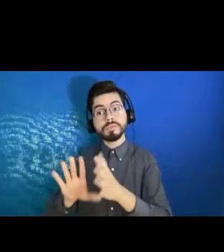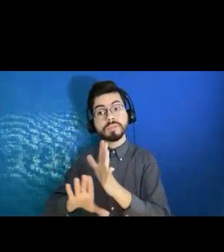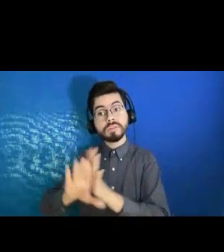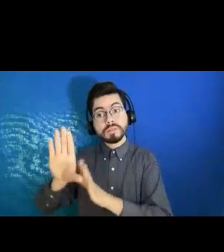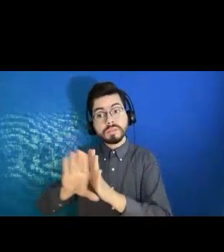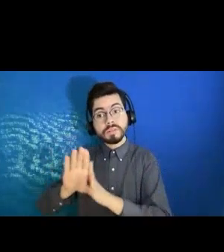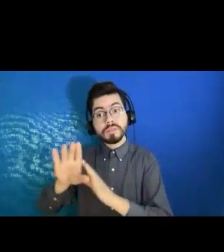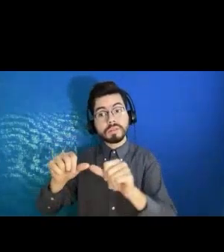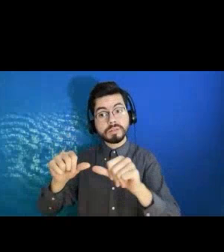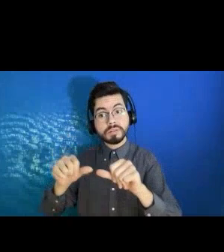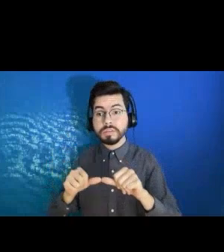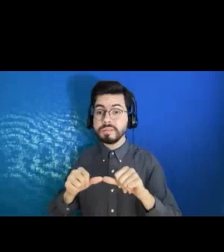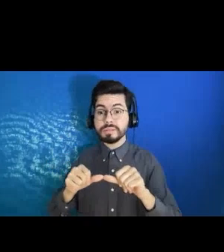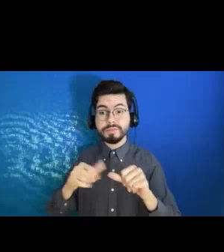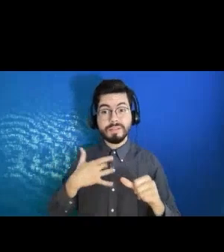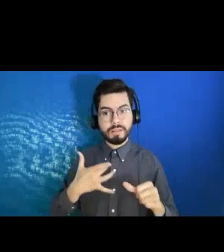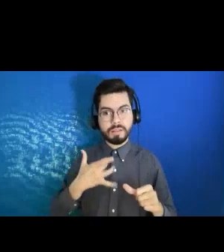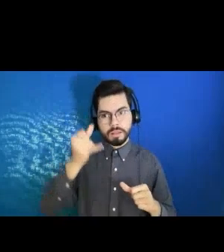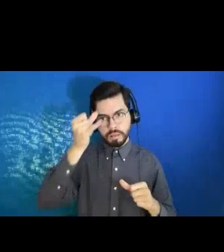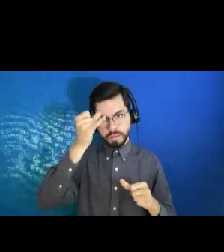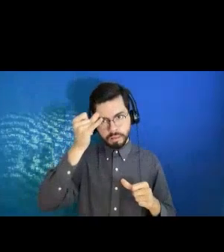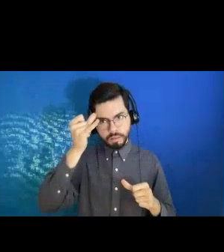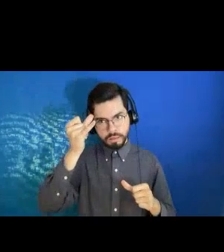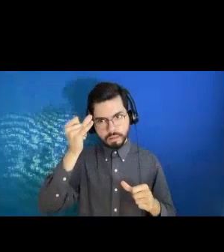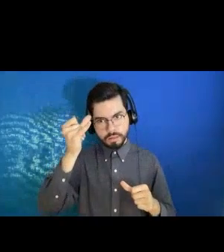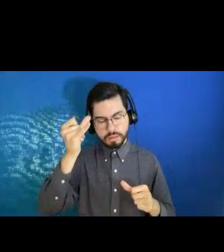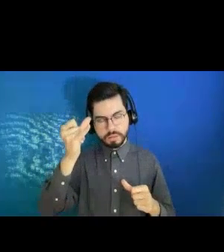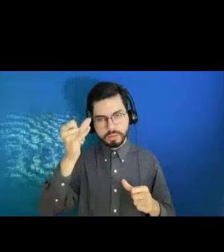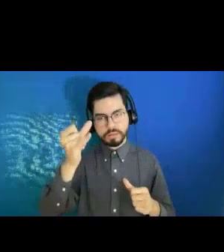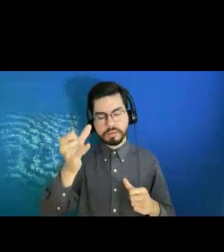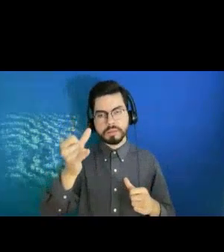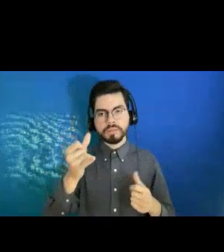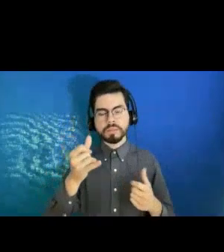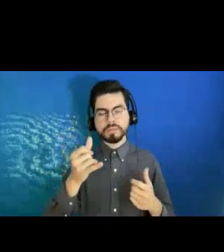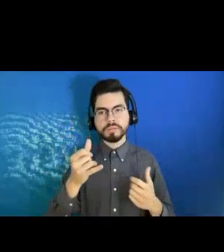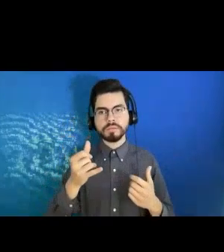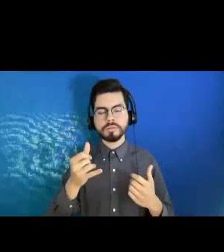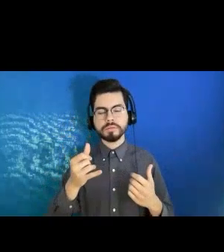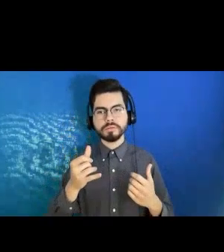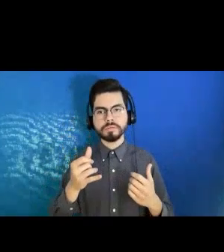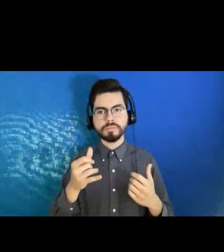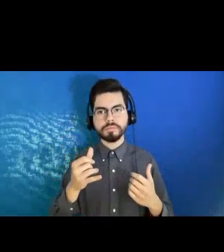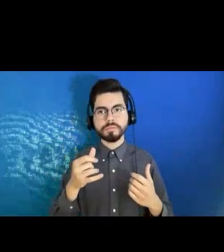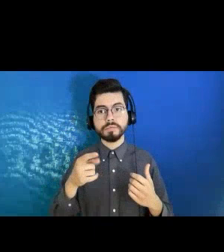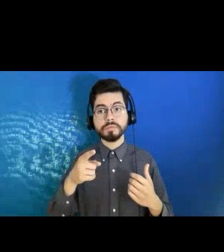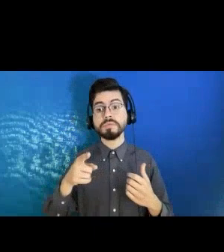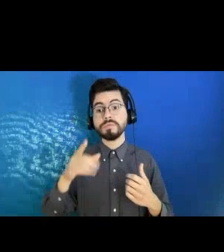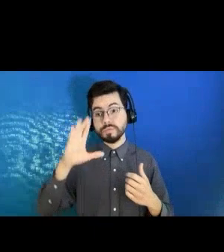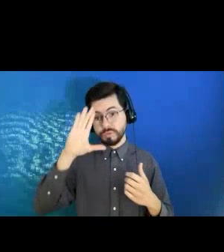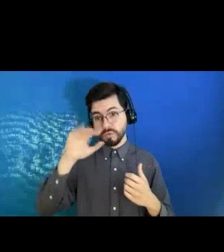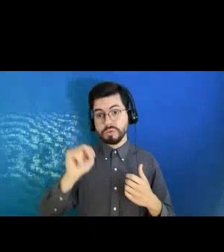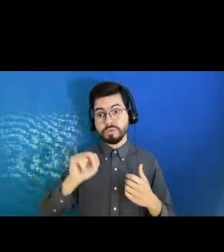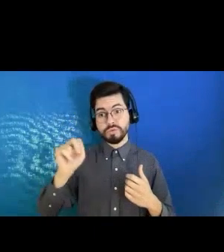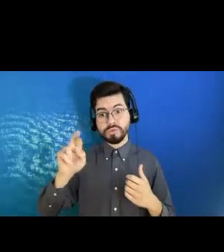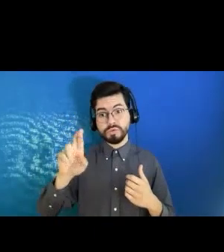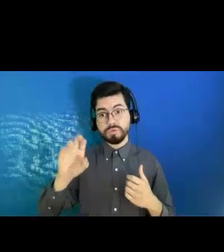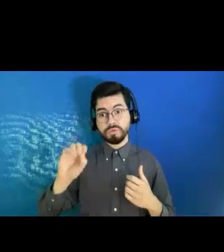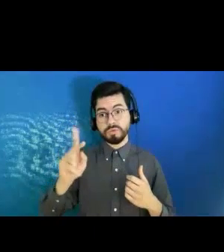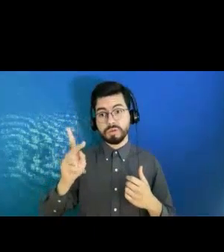eternity. That could be an absolute eternity. Peak of fire season here is in the Northern Rockies as a whole is typically